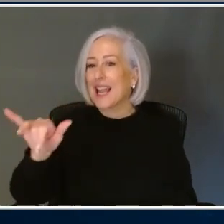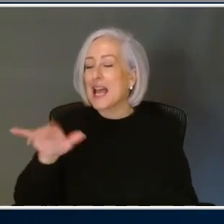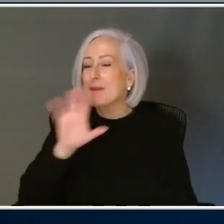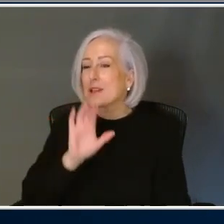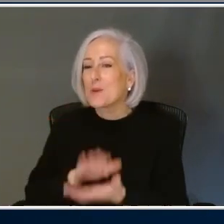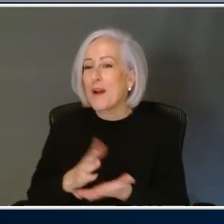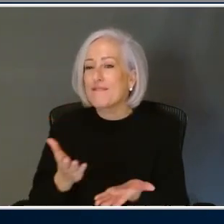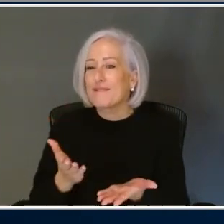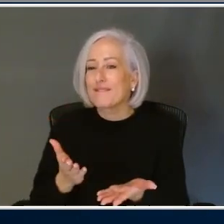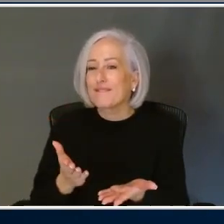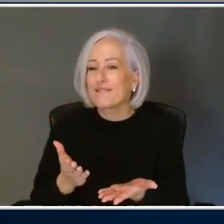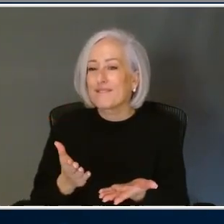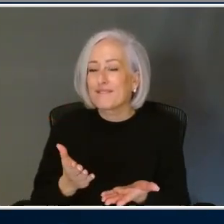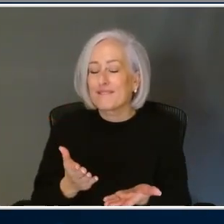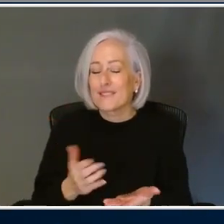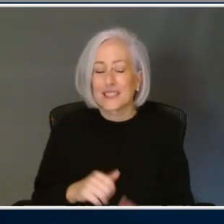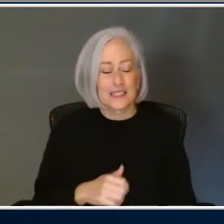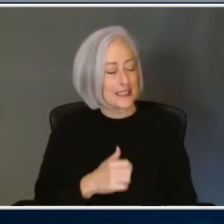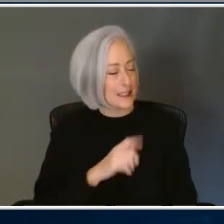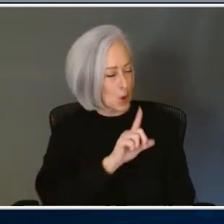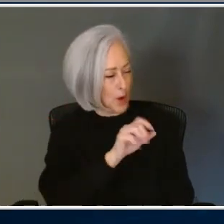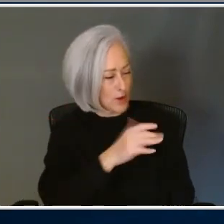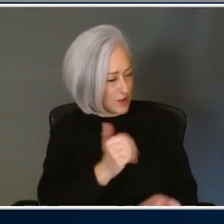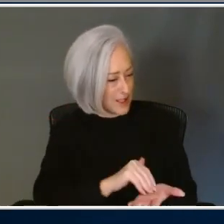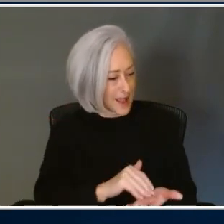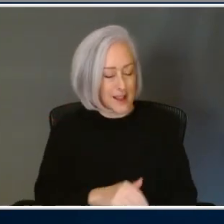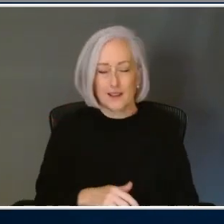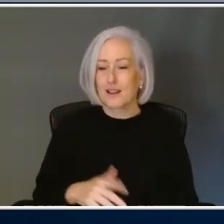sorry. What is life like for you and your wife?